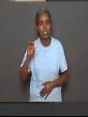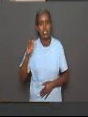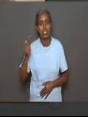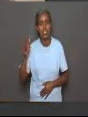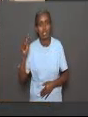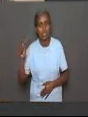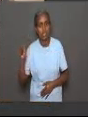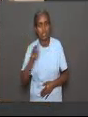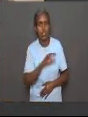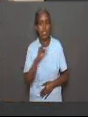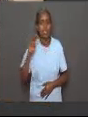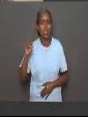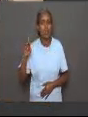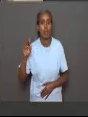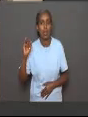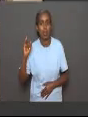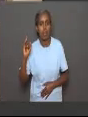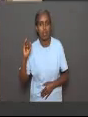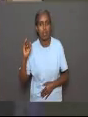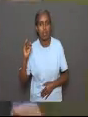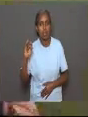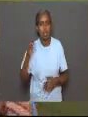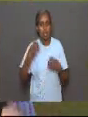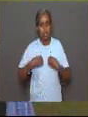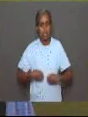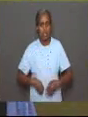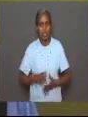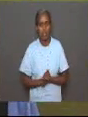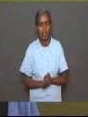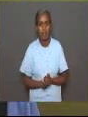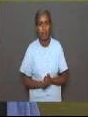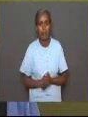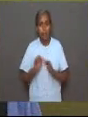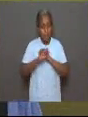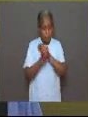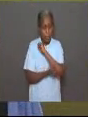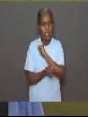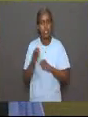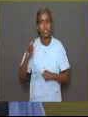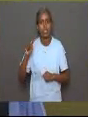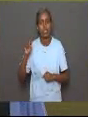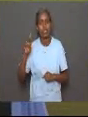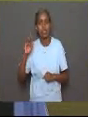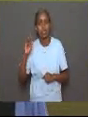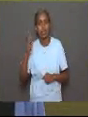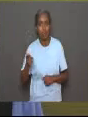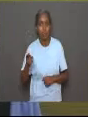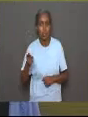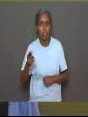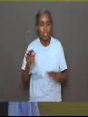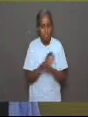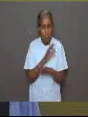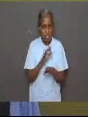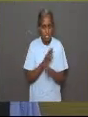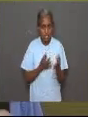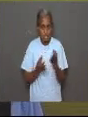CAT and MRI scanning. Basic trigonometric functions are